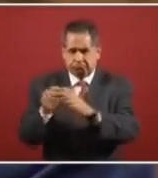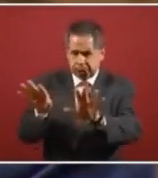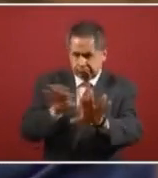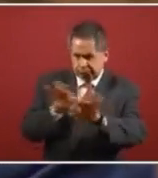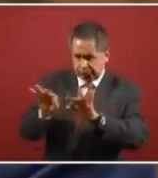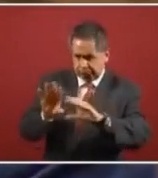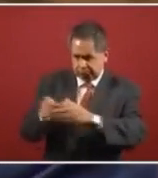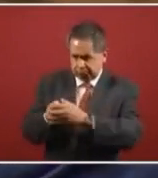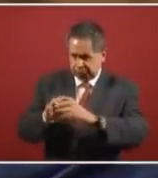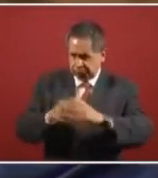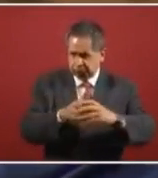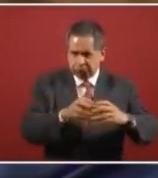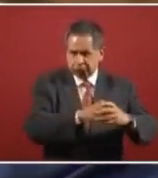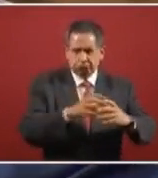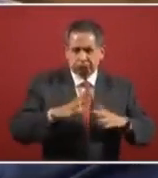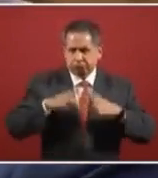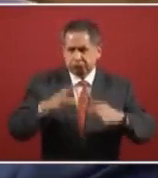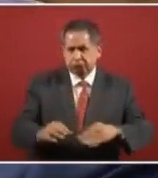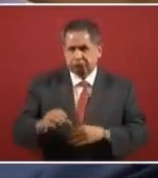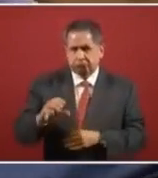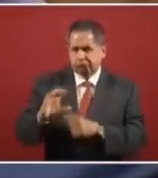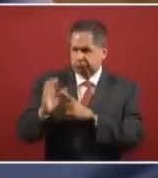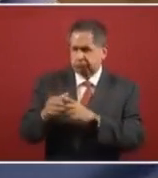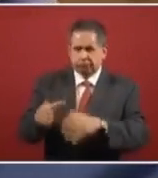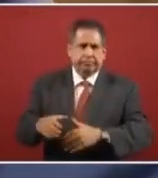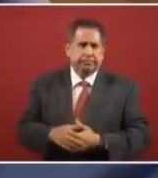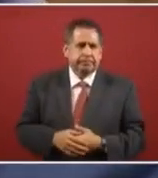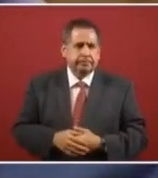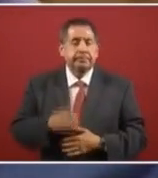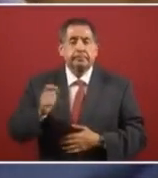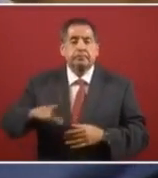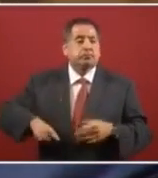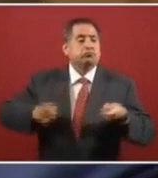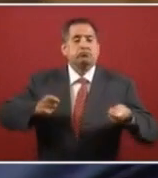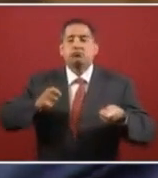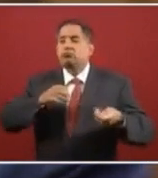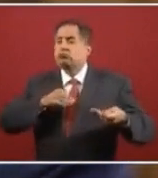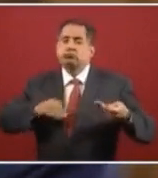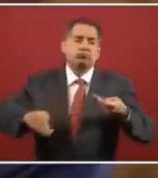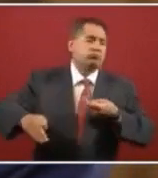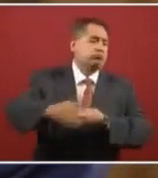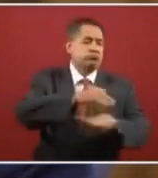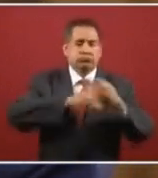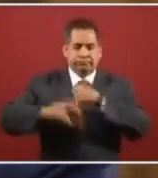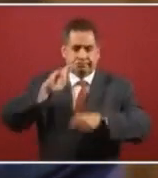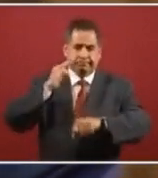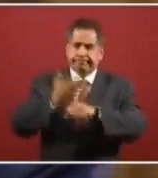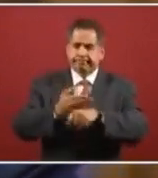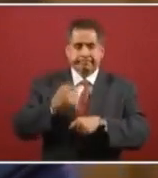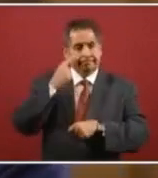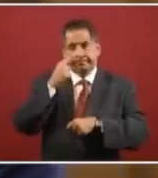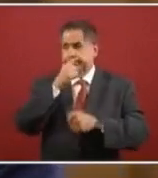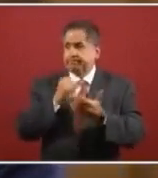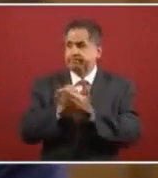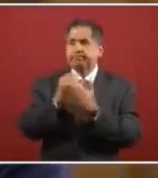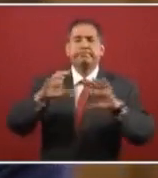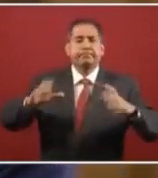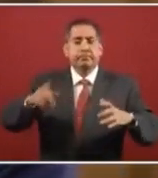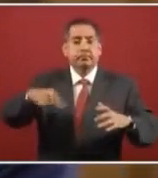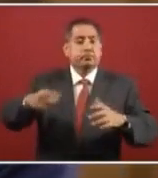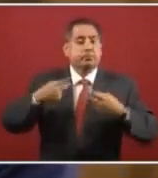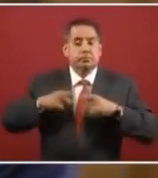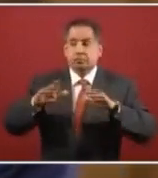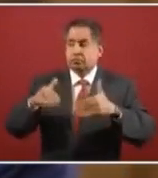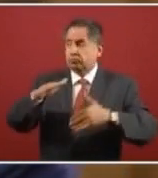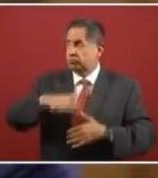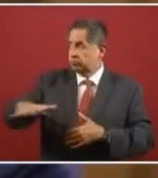parents and families for the formation of committees and we need to govern between all of us but